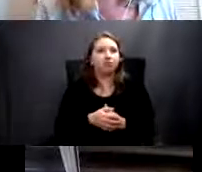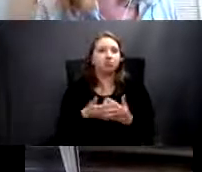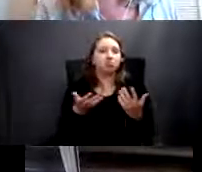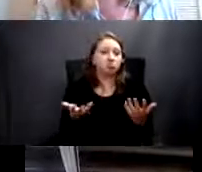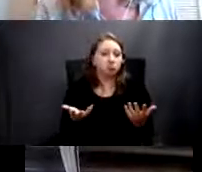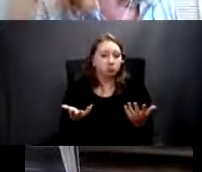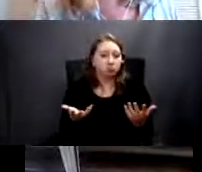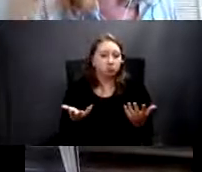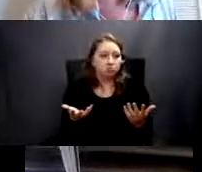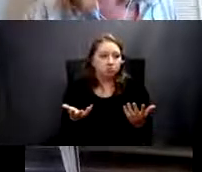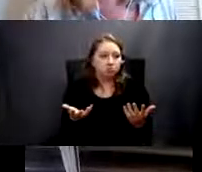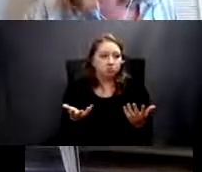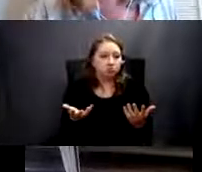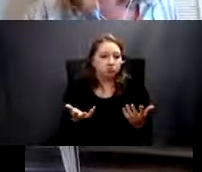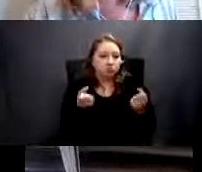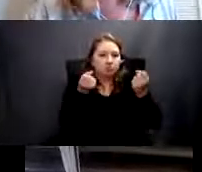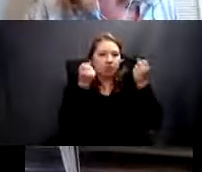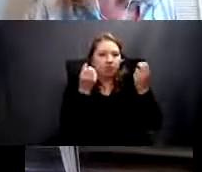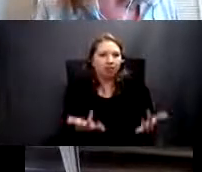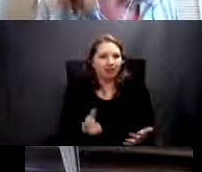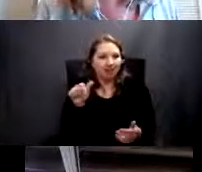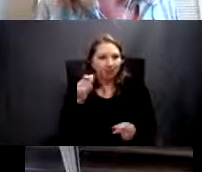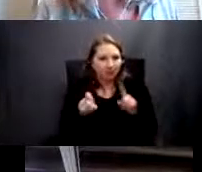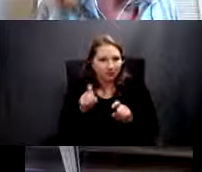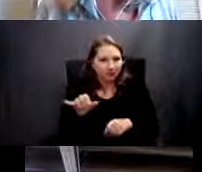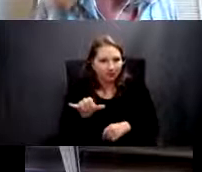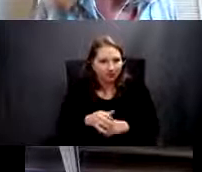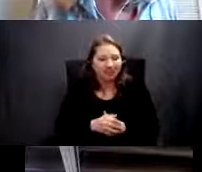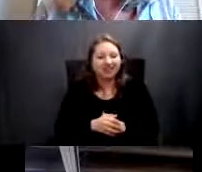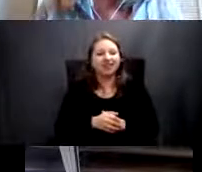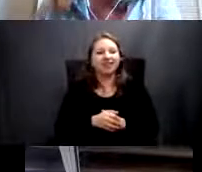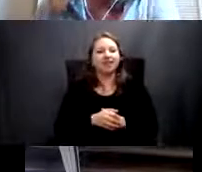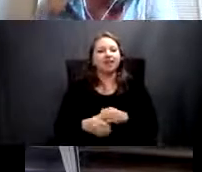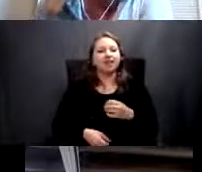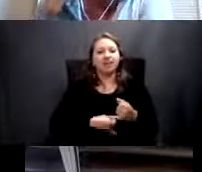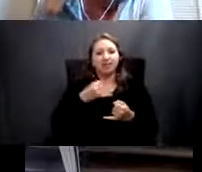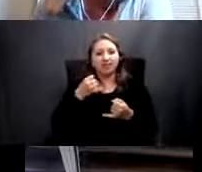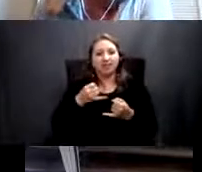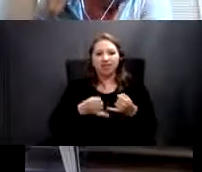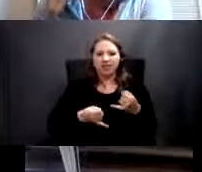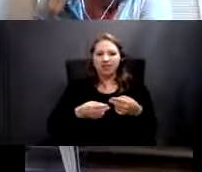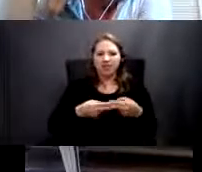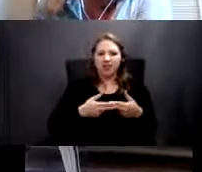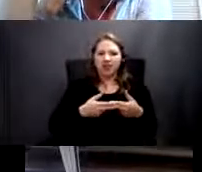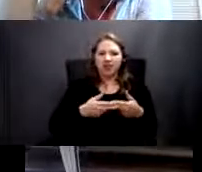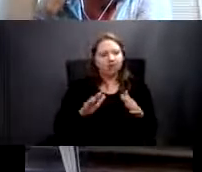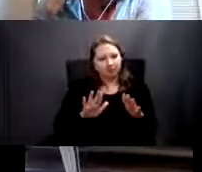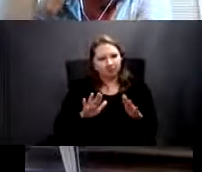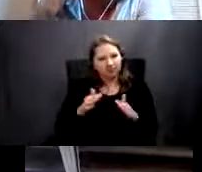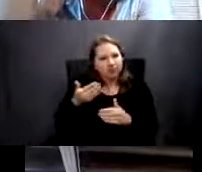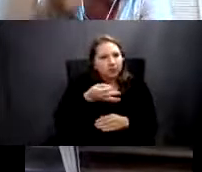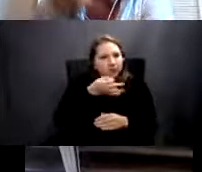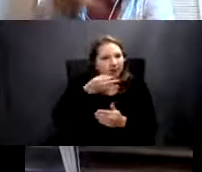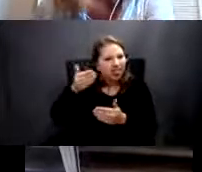and a multitude of other questions. On the last slide, or no, not the last, towards the end, there are